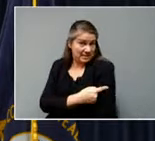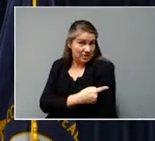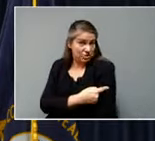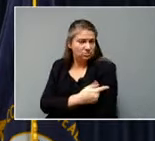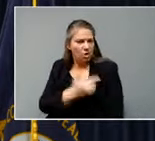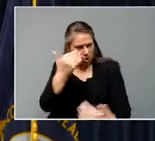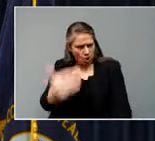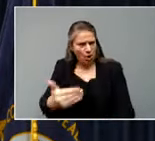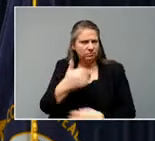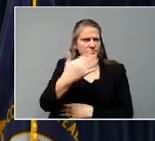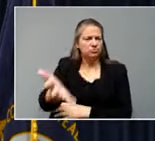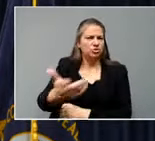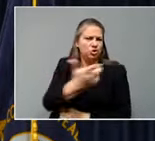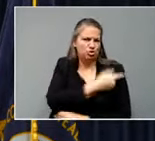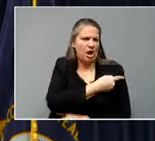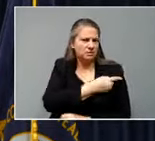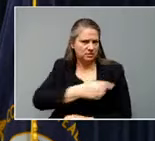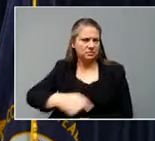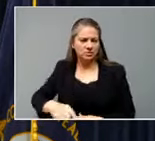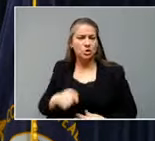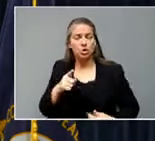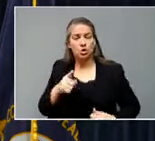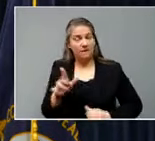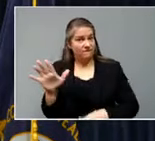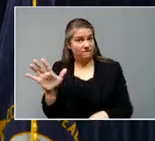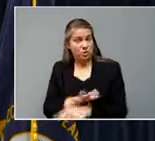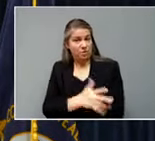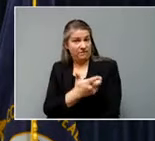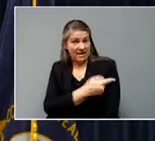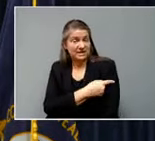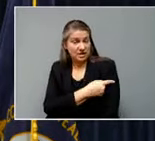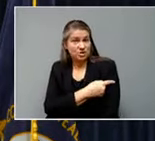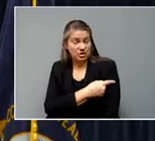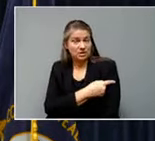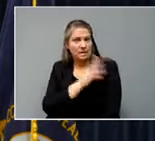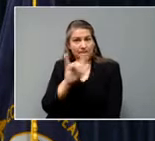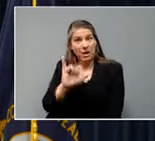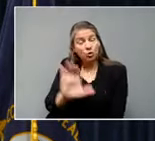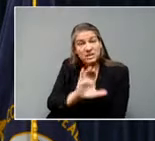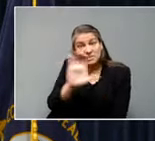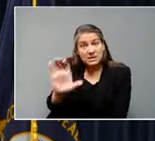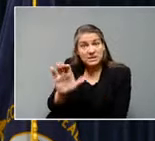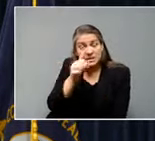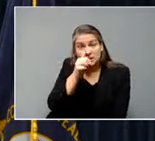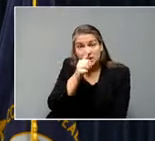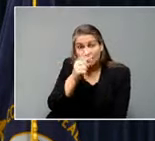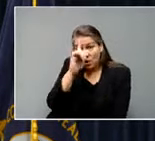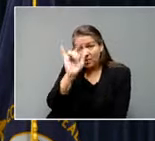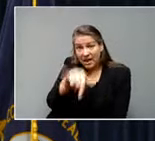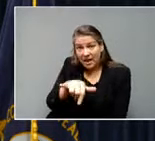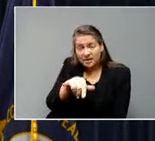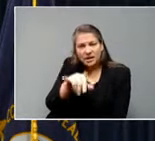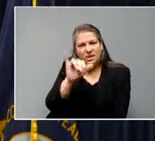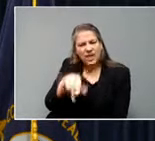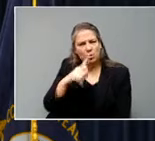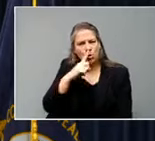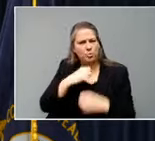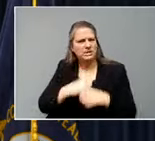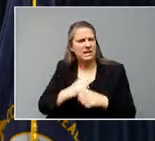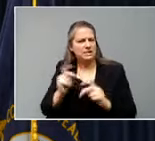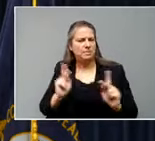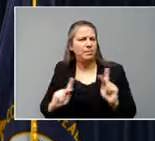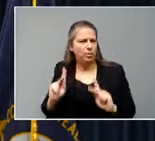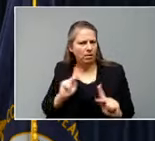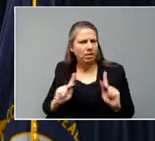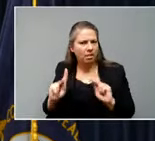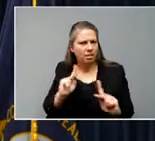shot as quickly as you can. I think you can be fully vaccinated by Christmas for that, and that's going to protect those people